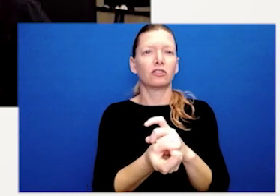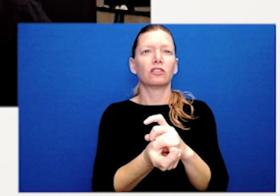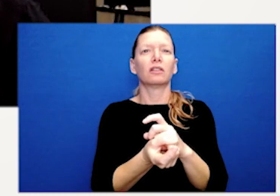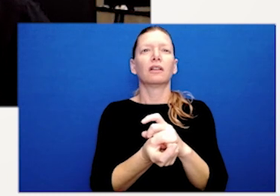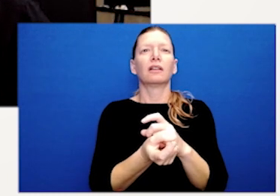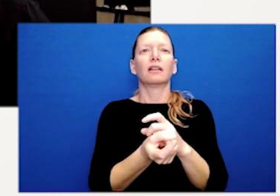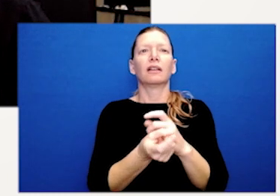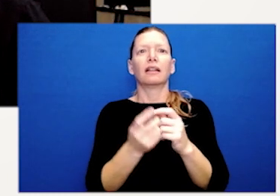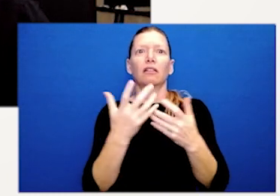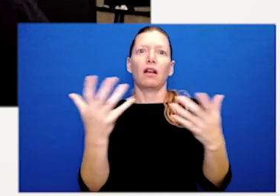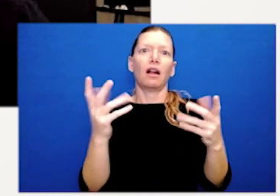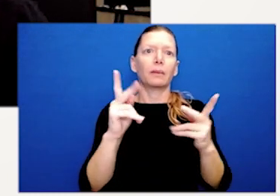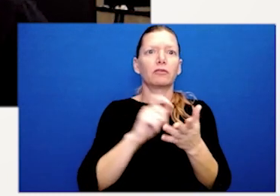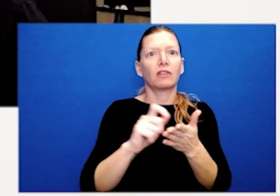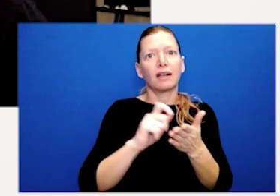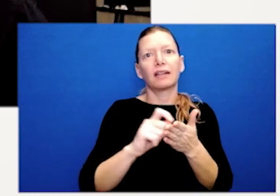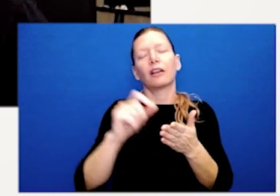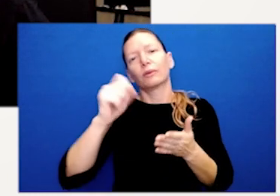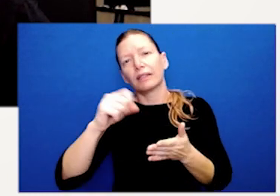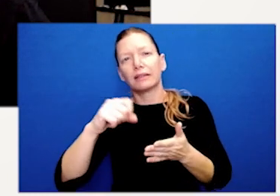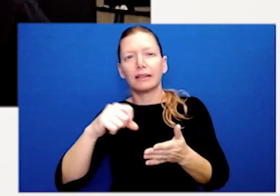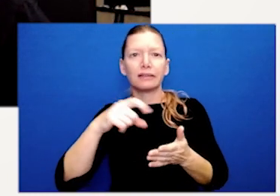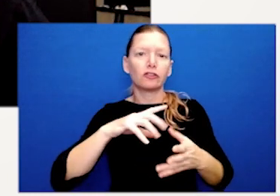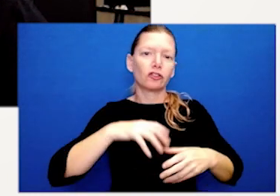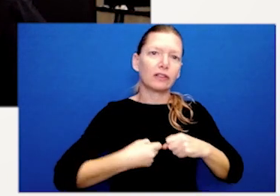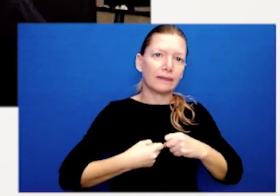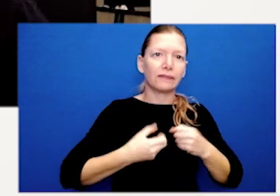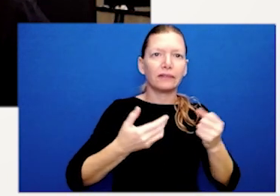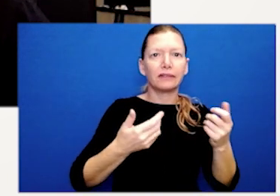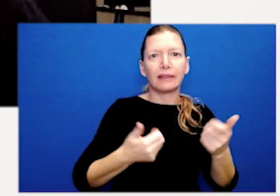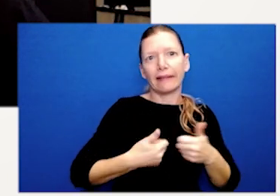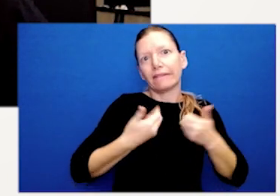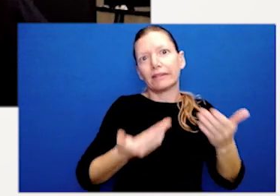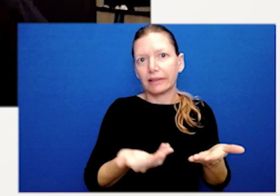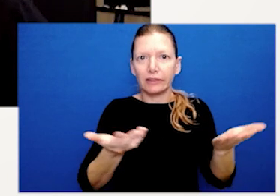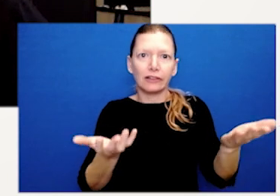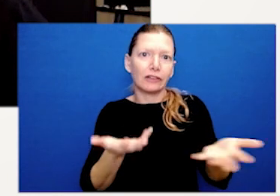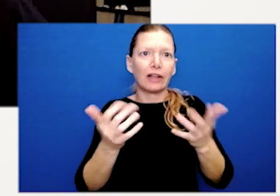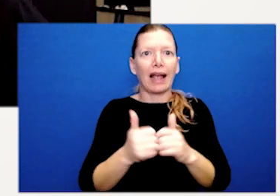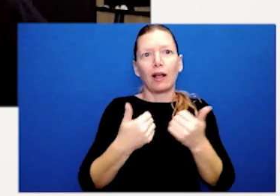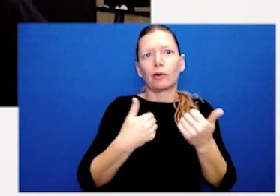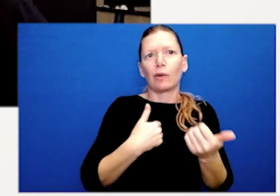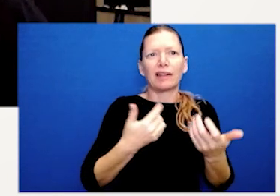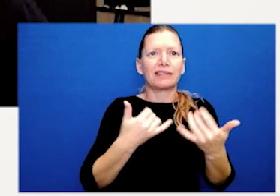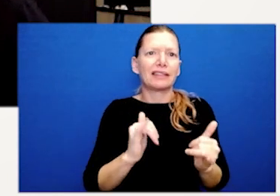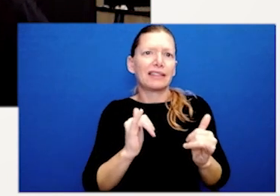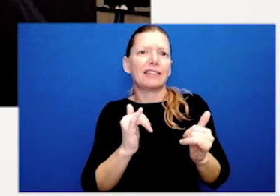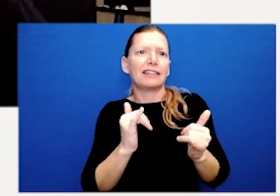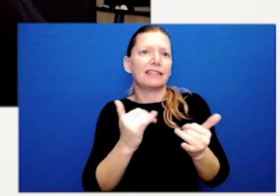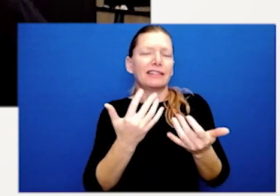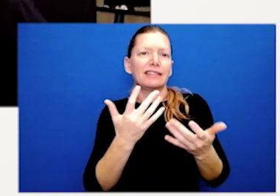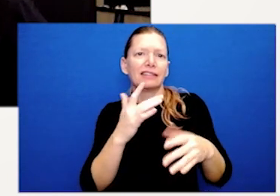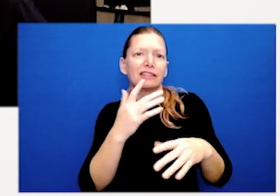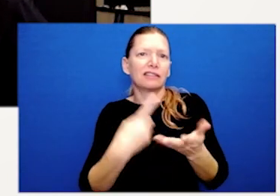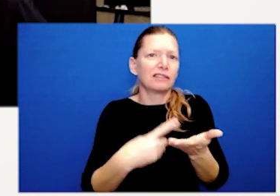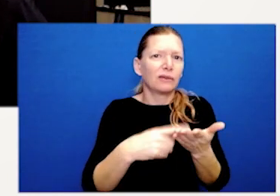a longing, and ended up writing a lot around, okay, yes, this grief lives here. And how do I still